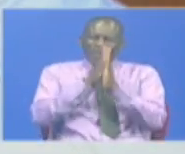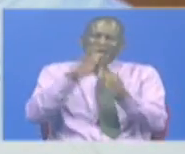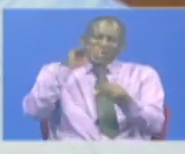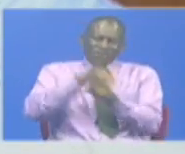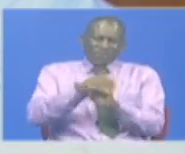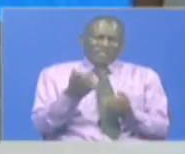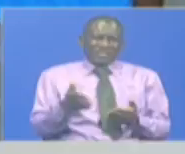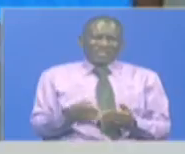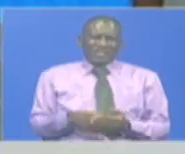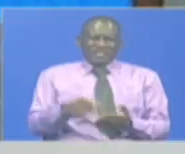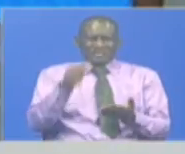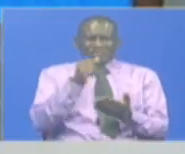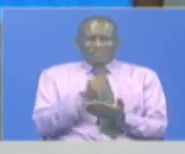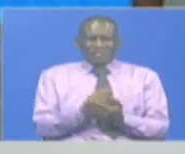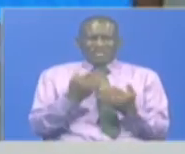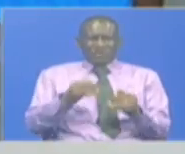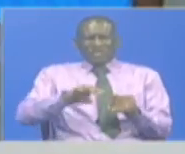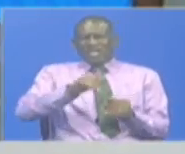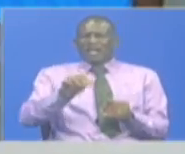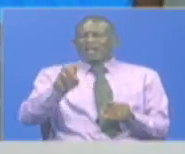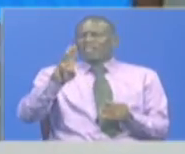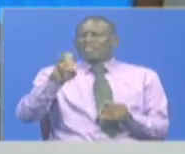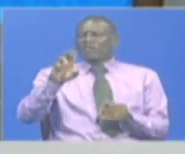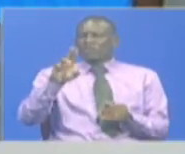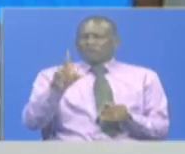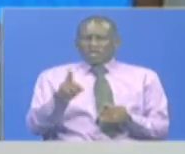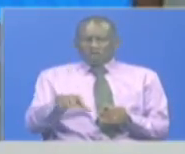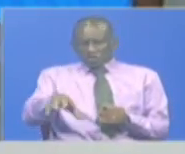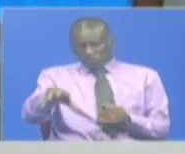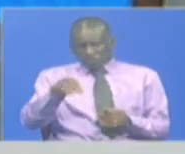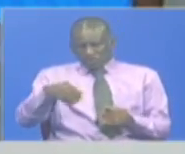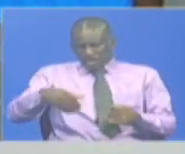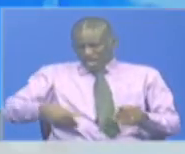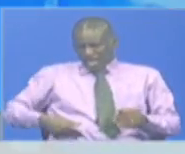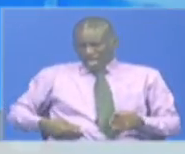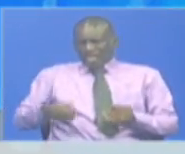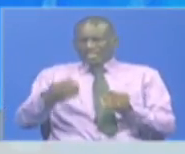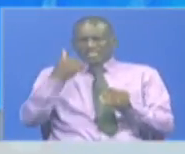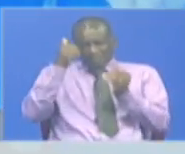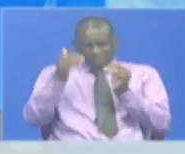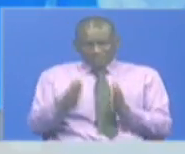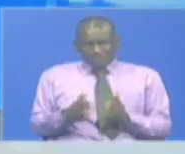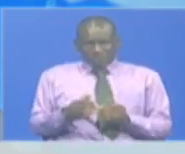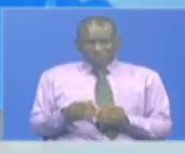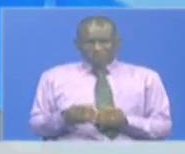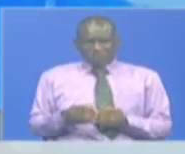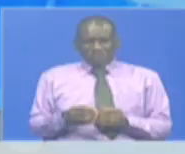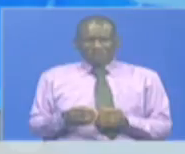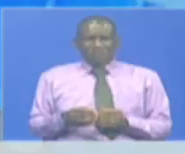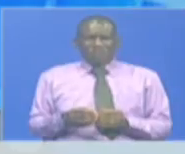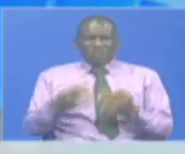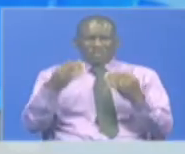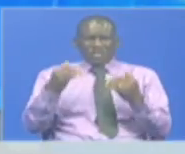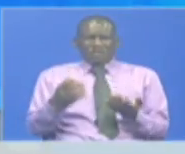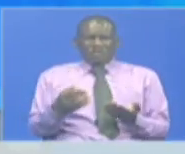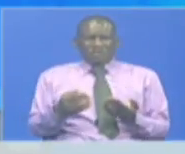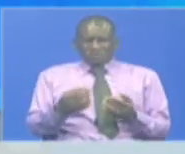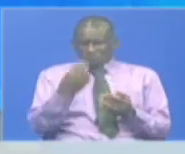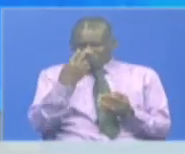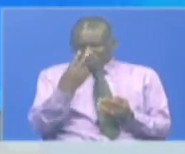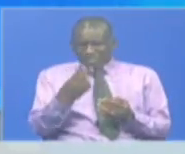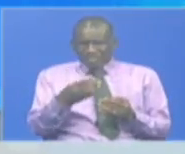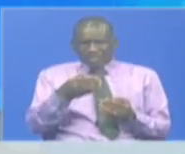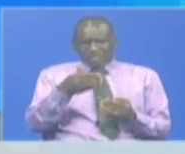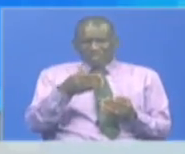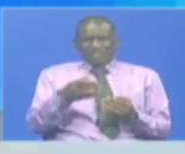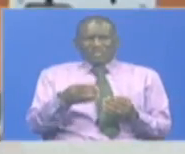Amen. Yeah. In another word, we find a younger patient, the burst of good cheer in her eyes, masking the pain